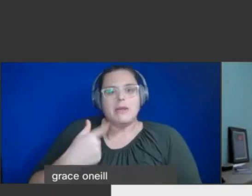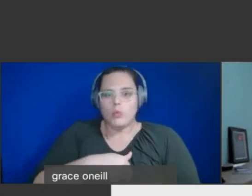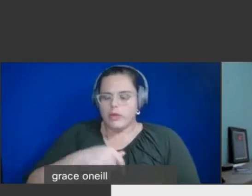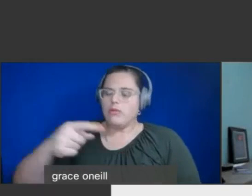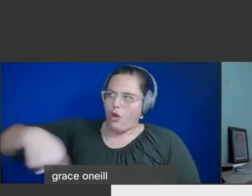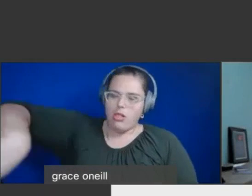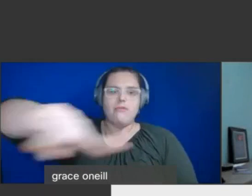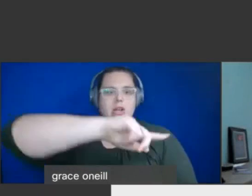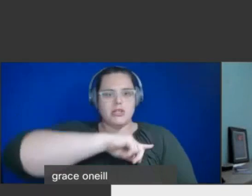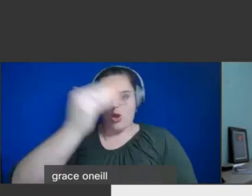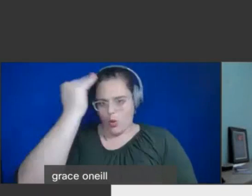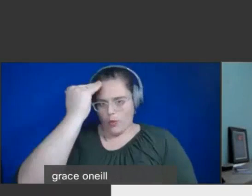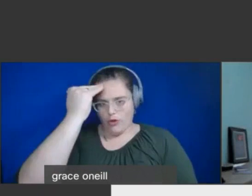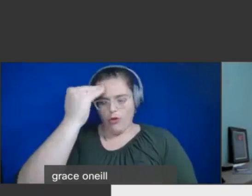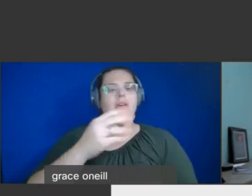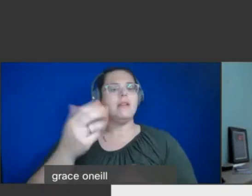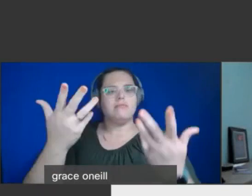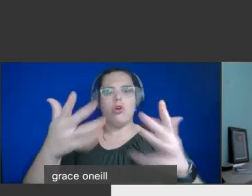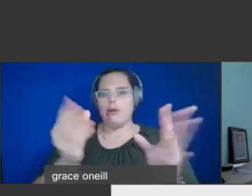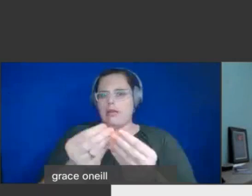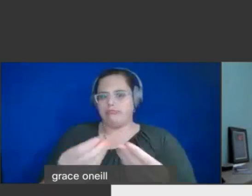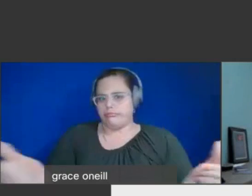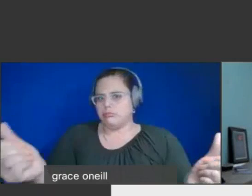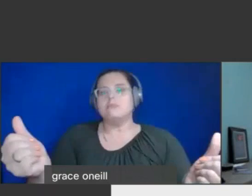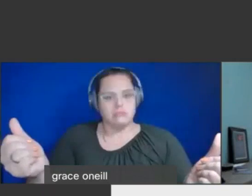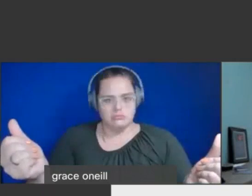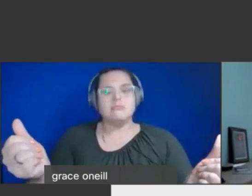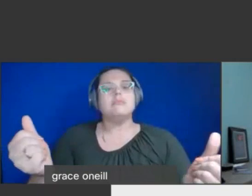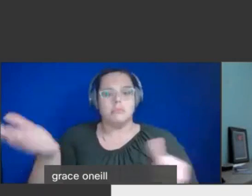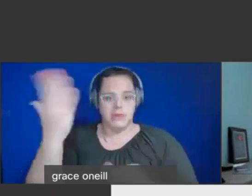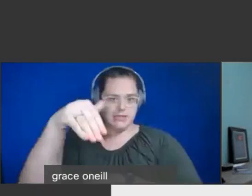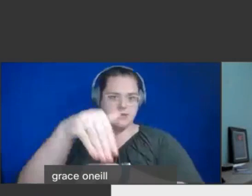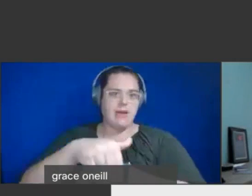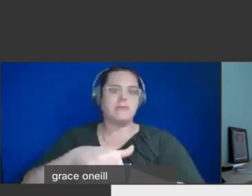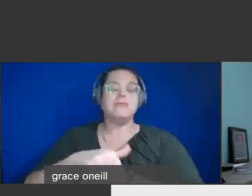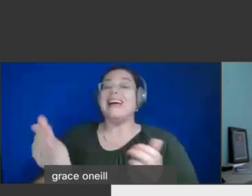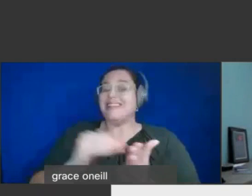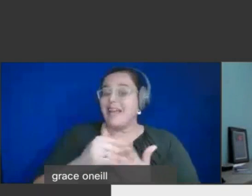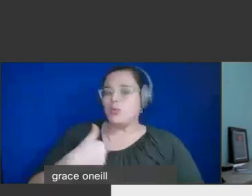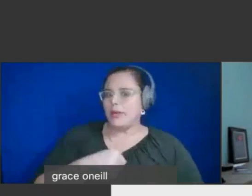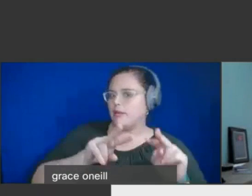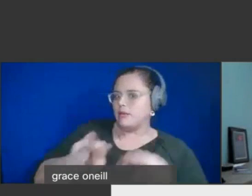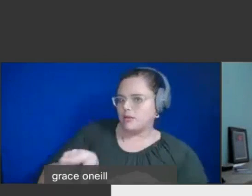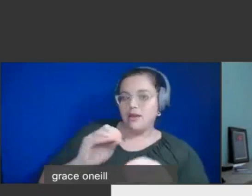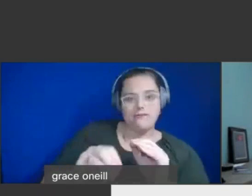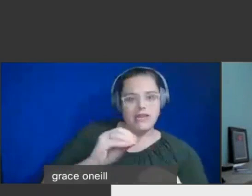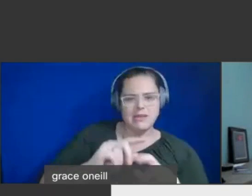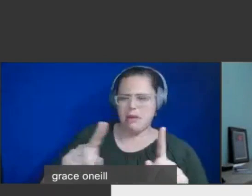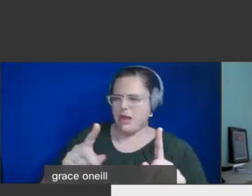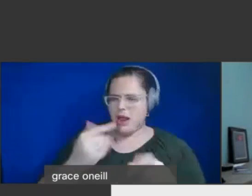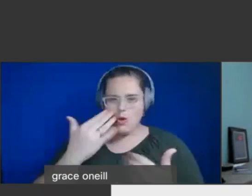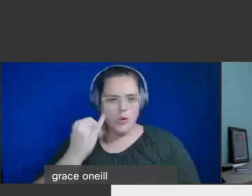of and have cured. Again, it has been fixed for us, so I just did not know if it